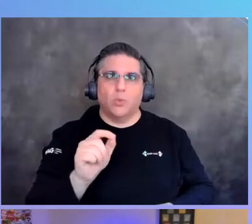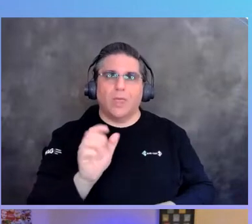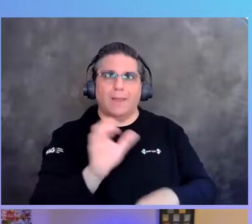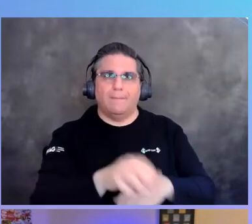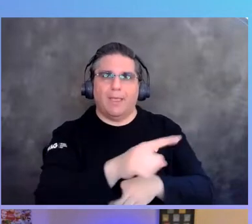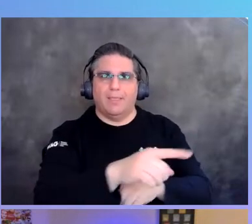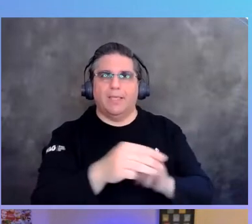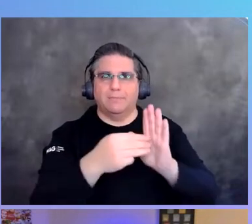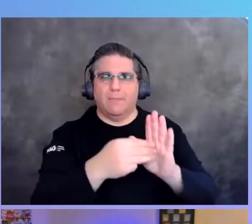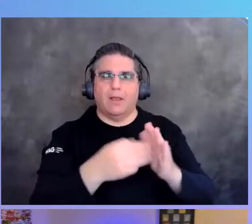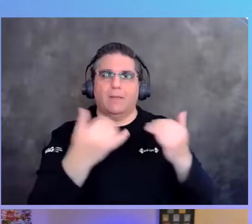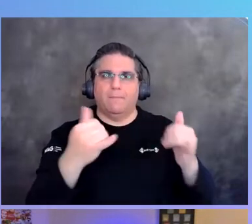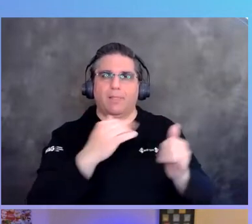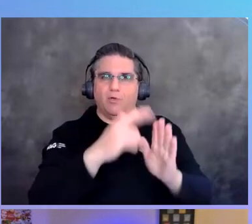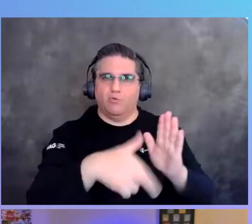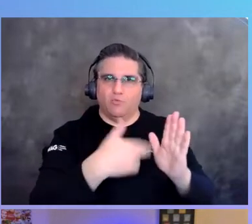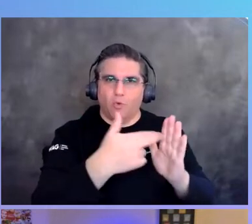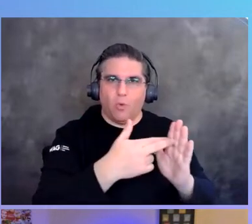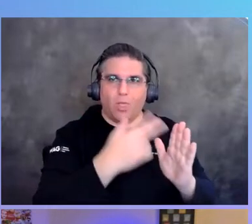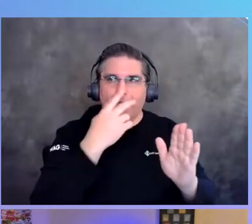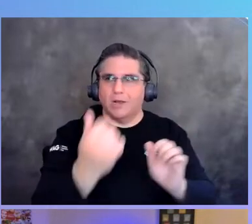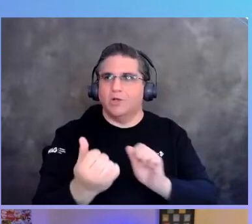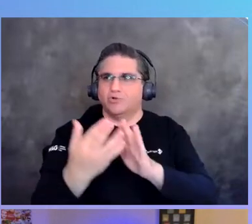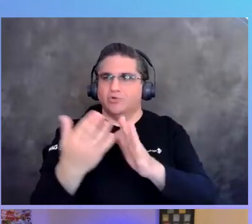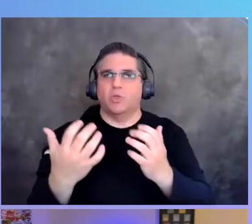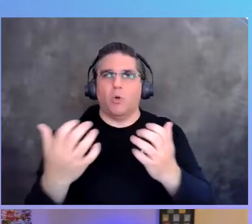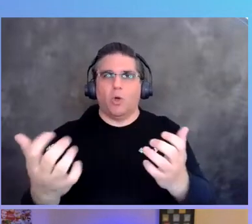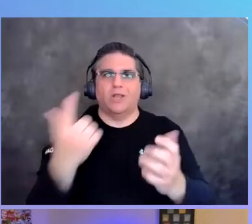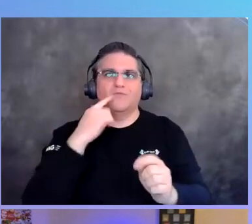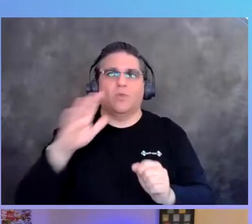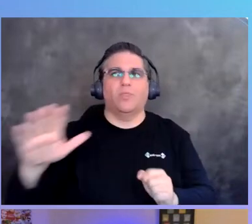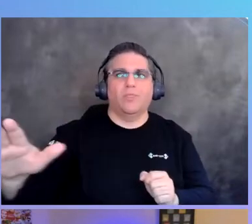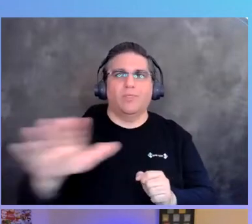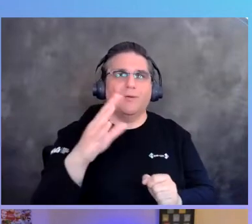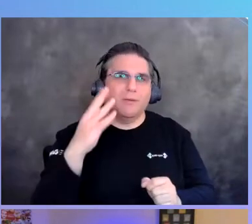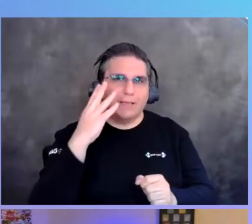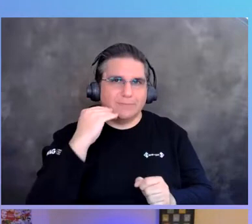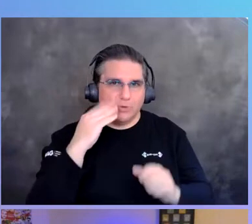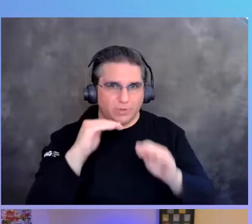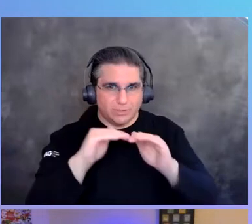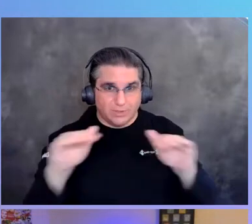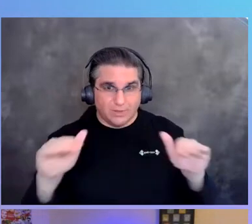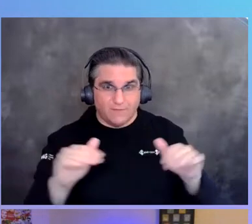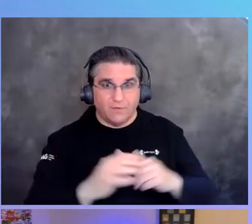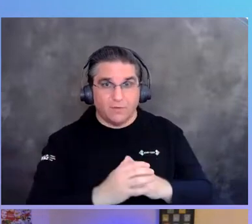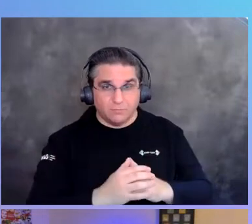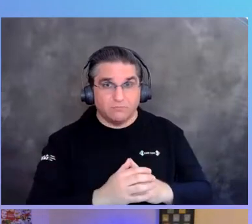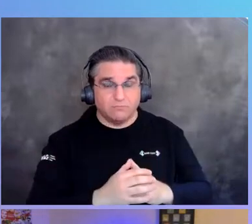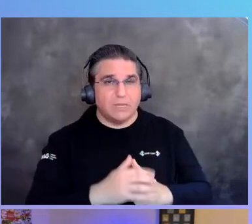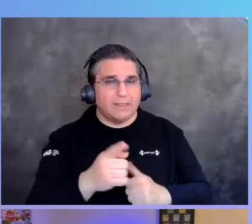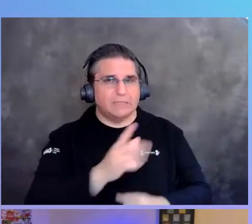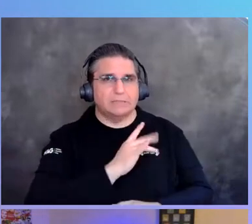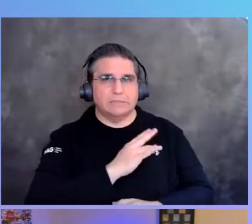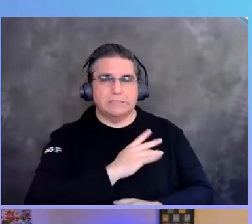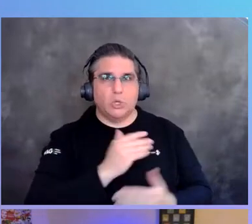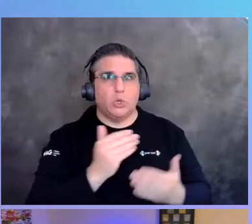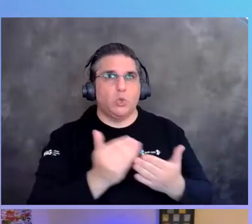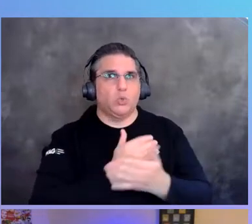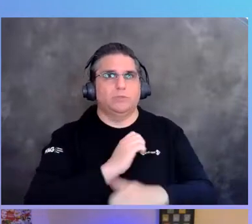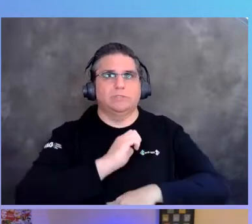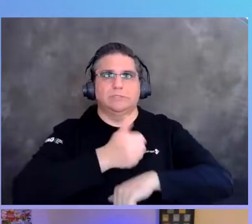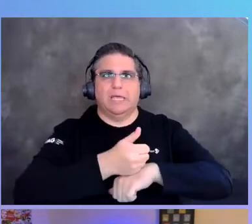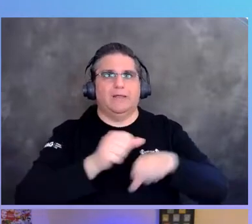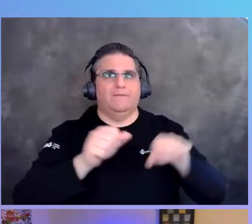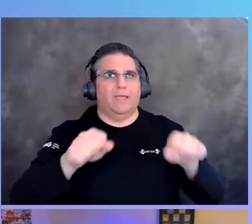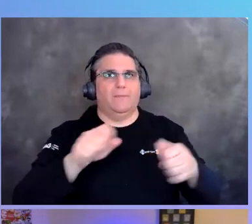and address its audience at the specified experience level. This is an incredible new set of capabilities that we've never really seen